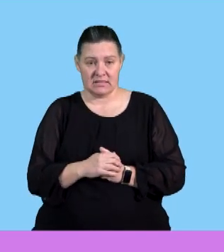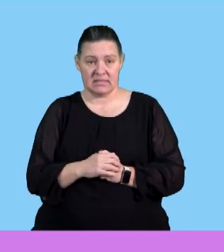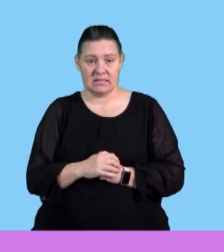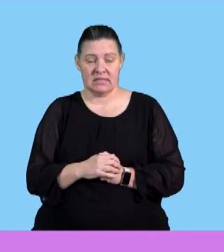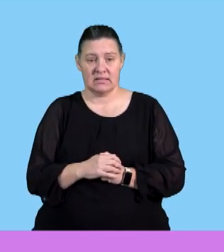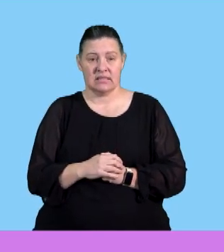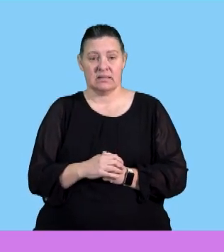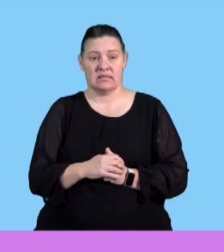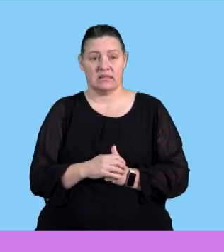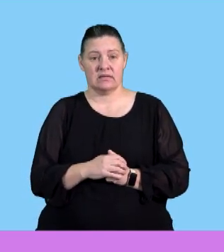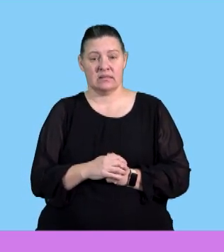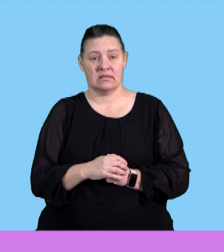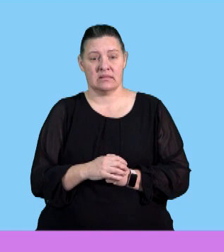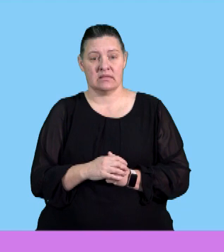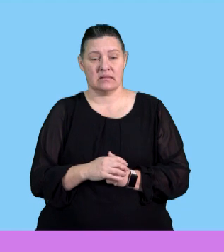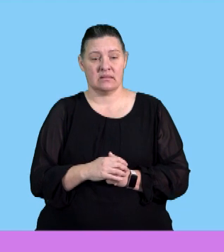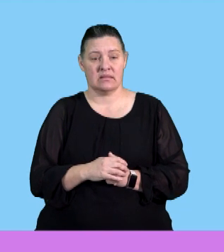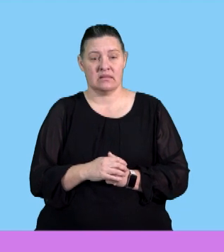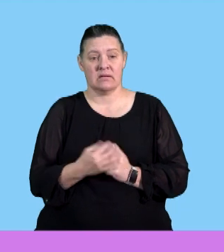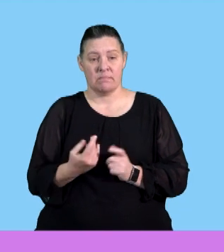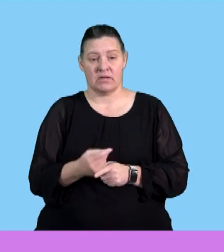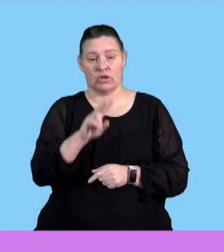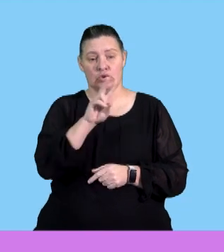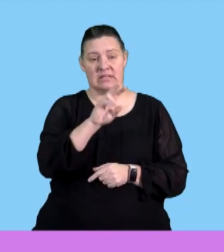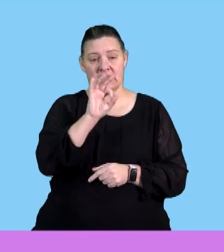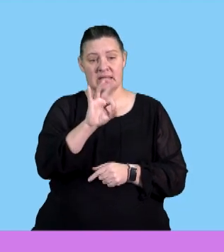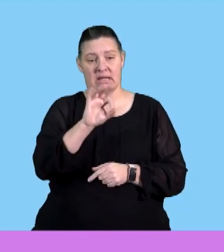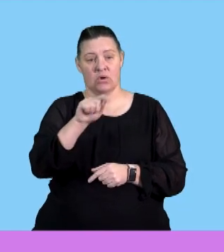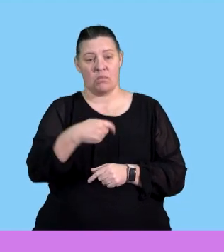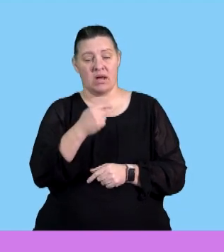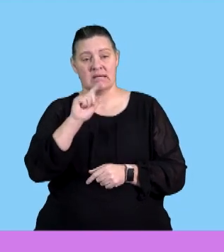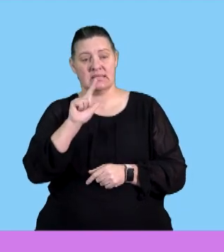450. So then it is